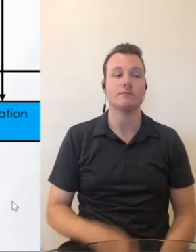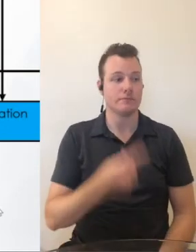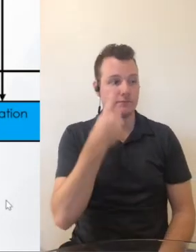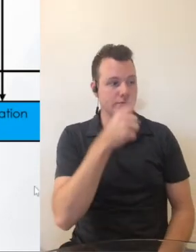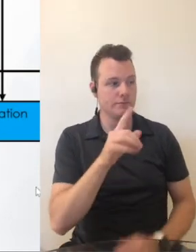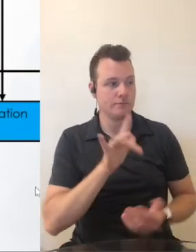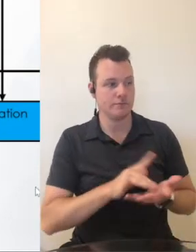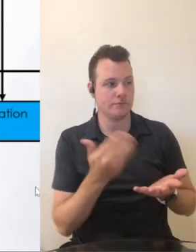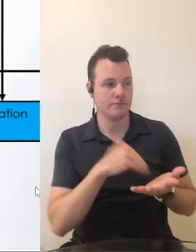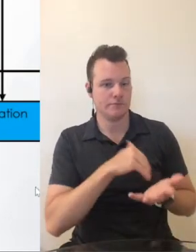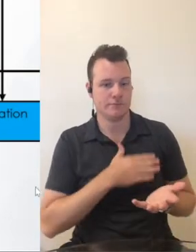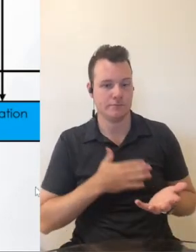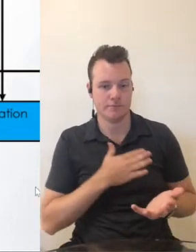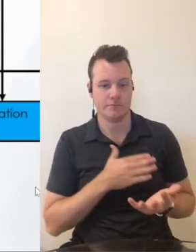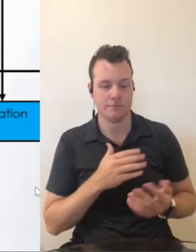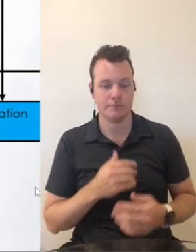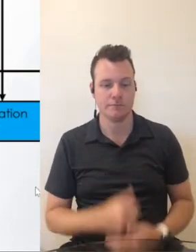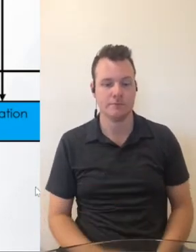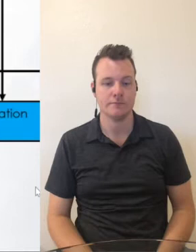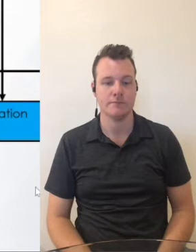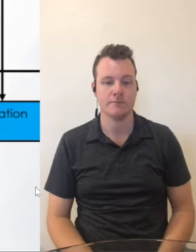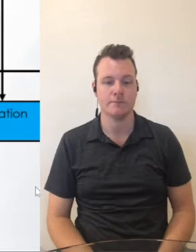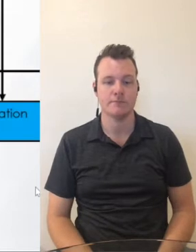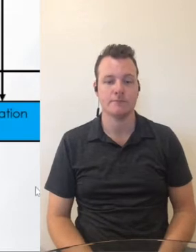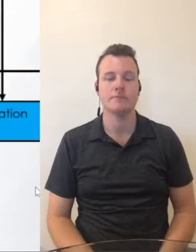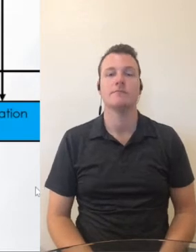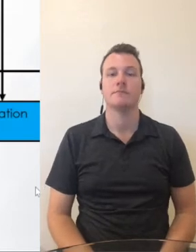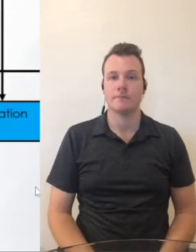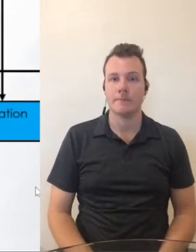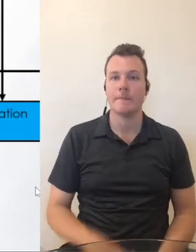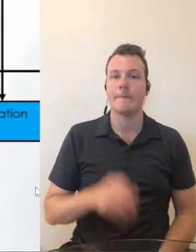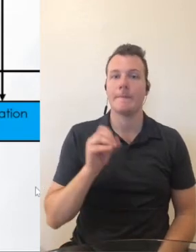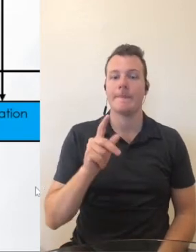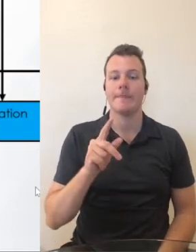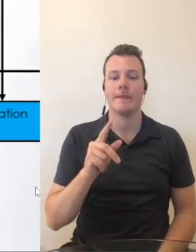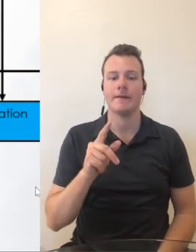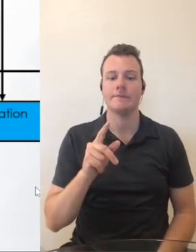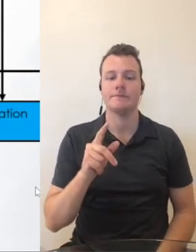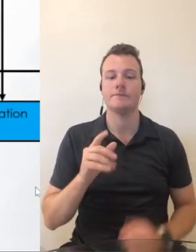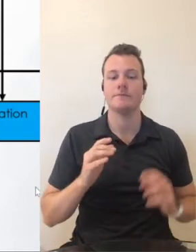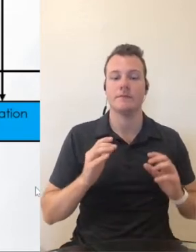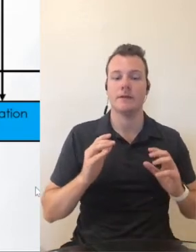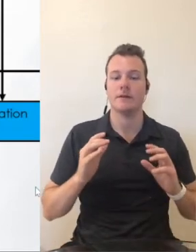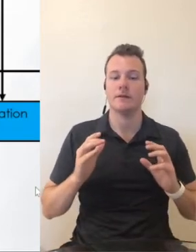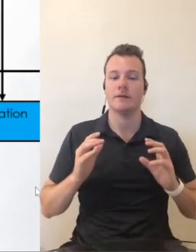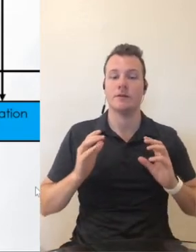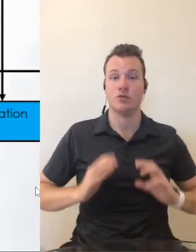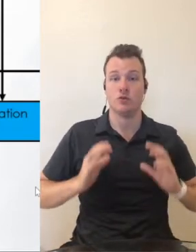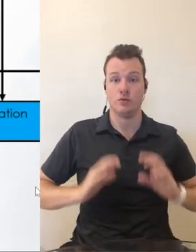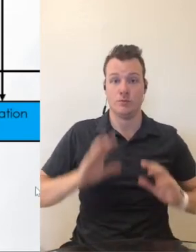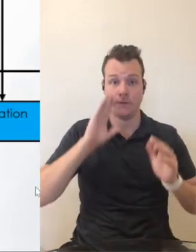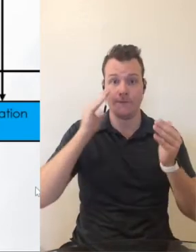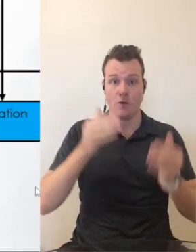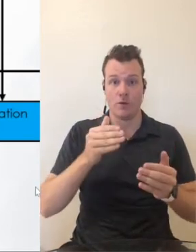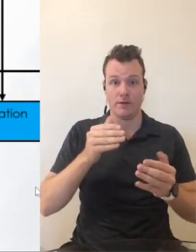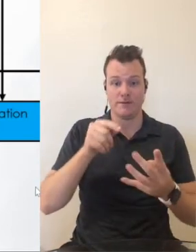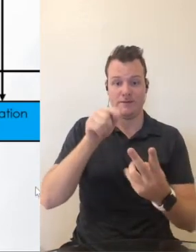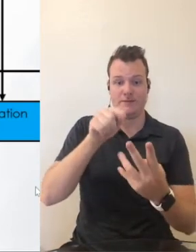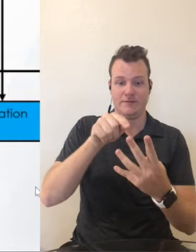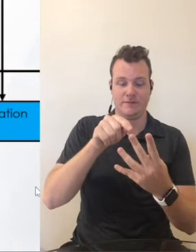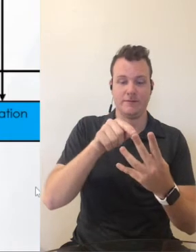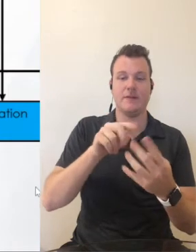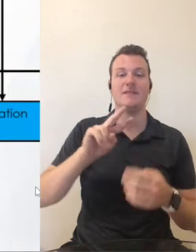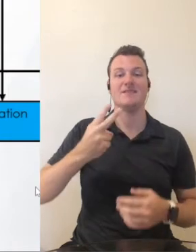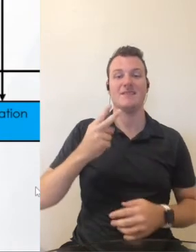If you'll click one more time, please. Okay, so under the consumer-oriented, the second type